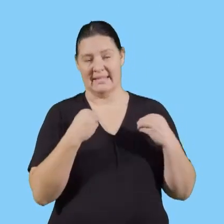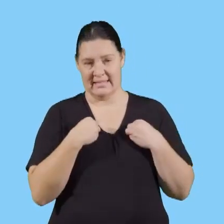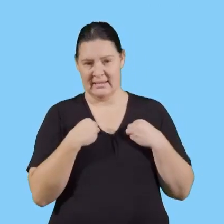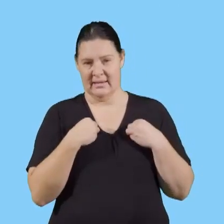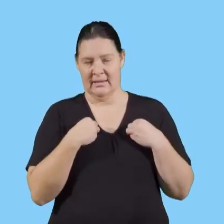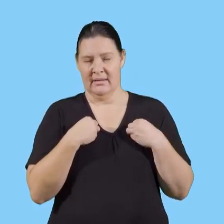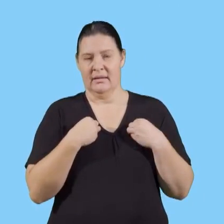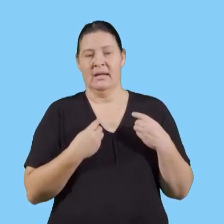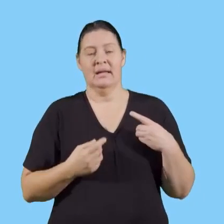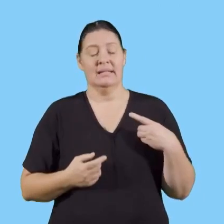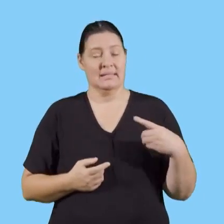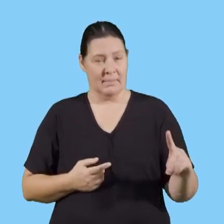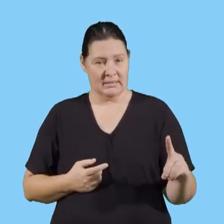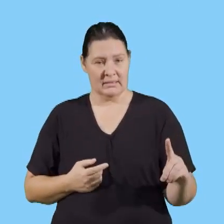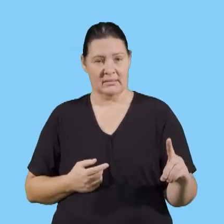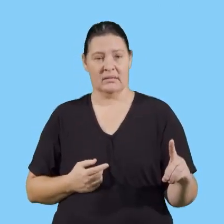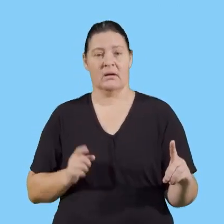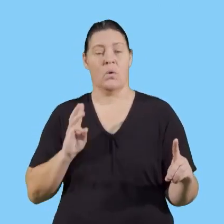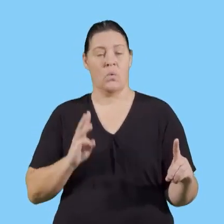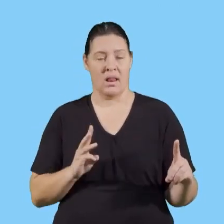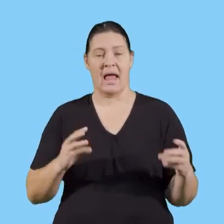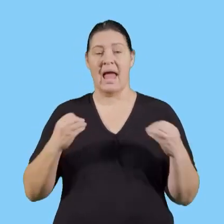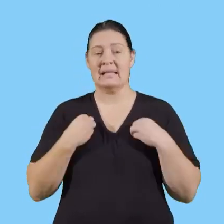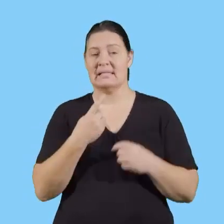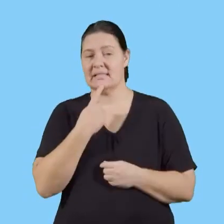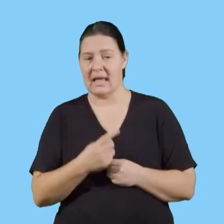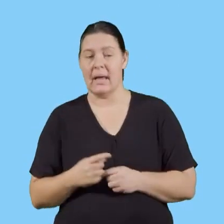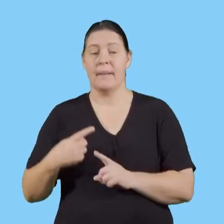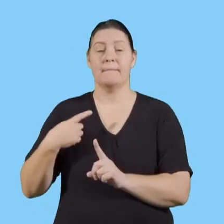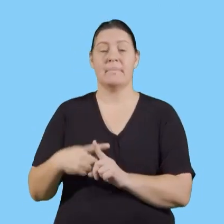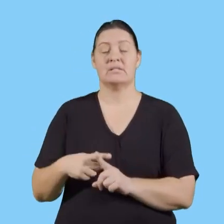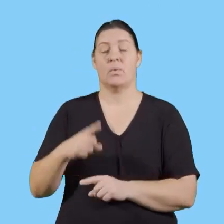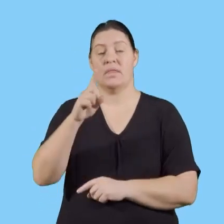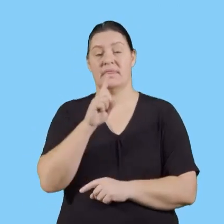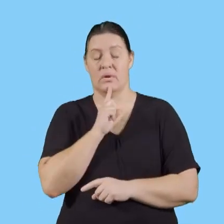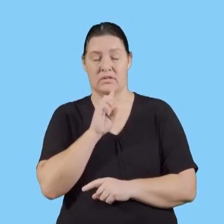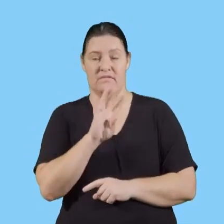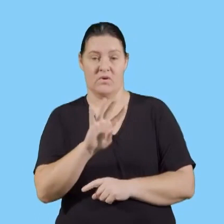asset. So once you debit your fixed deposit, we're coming now to our assets and say plus